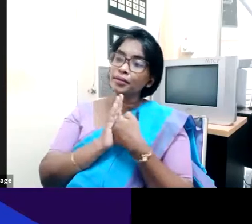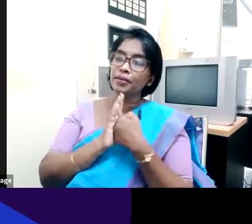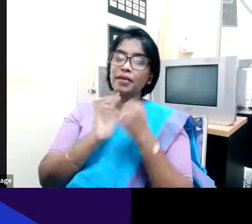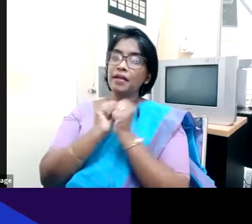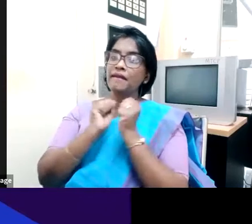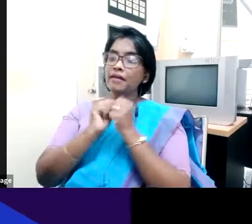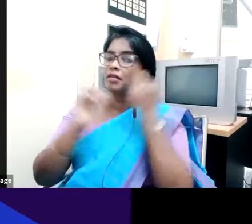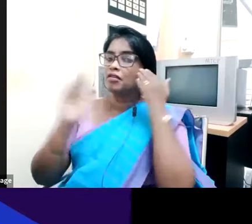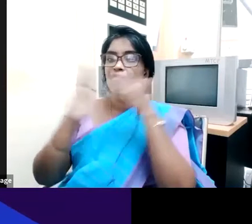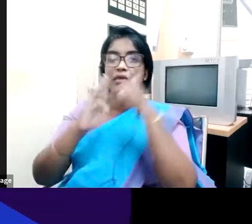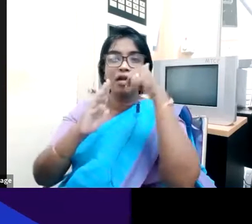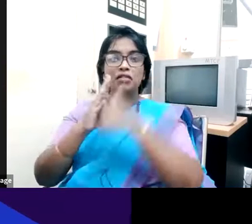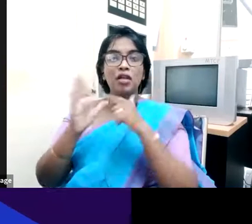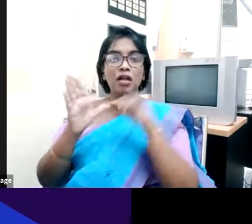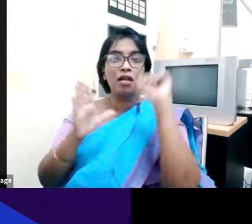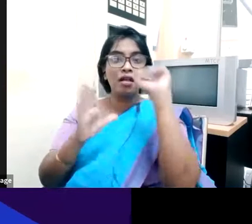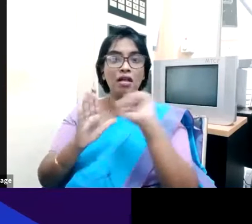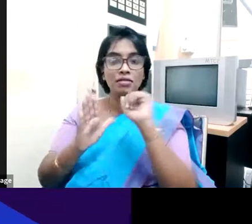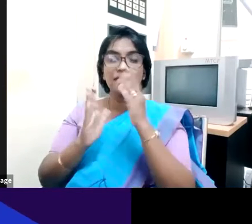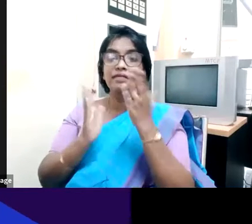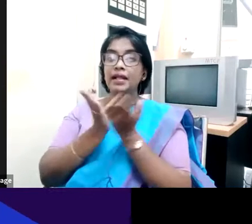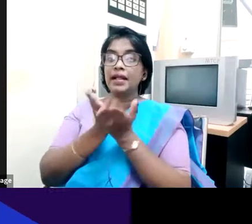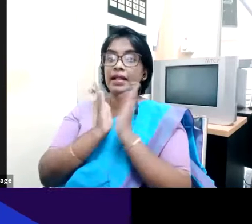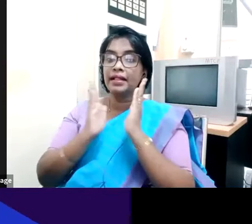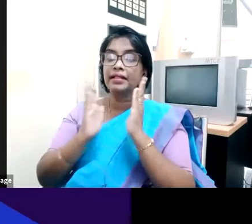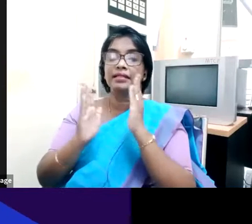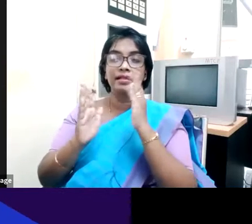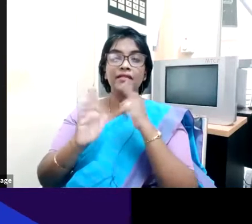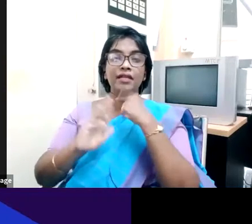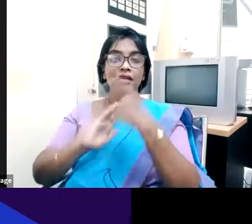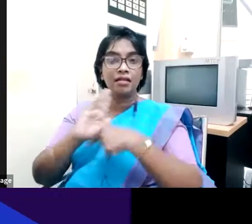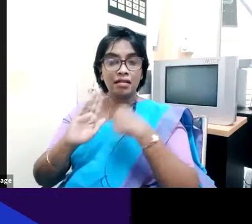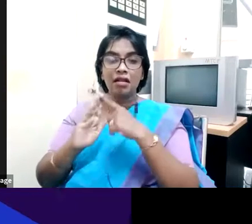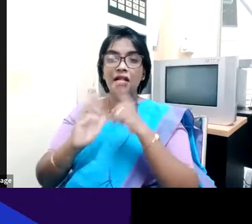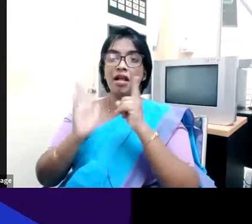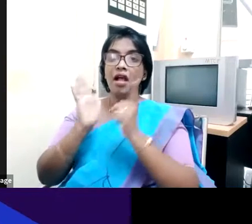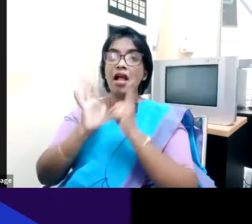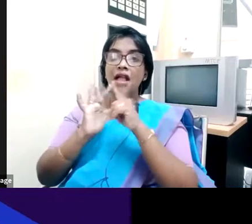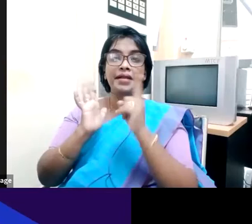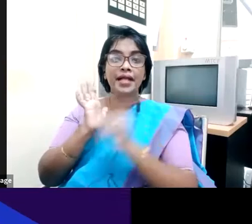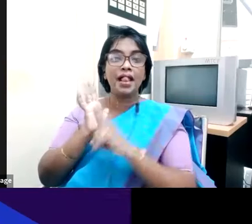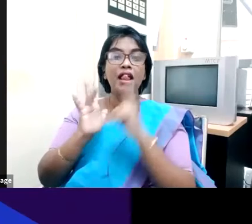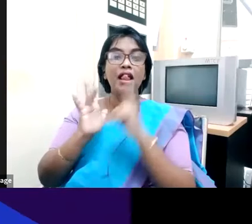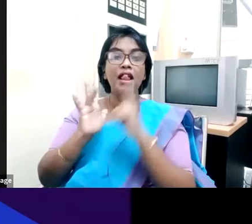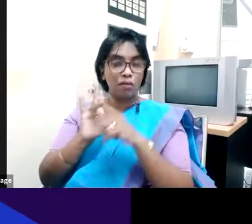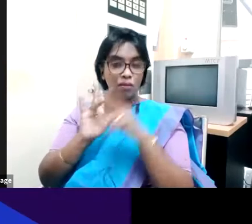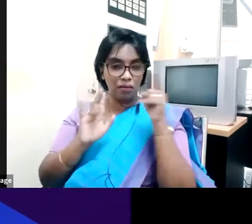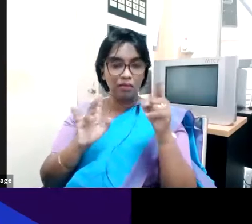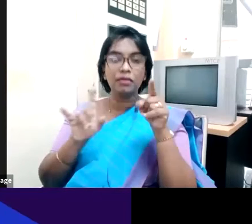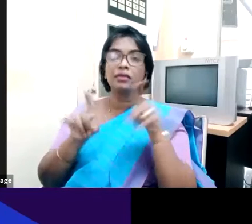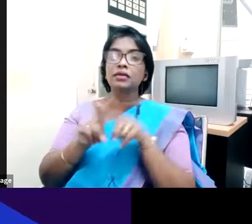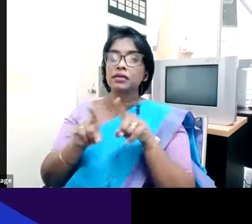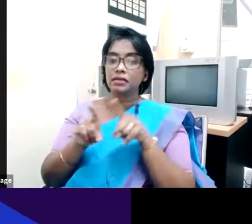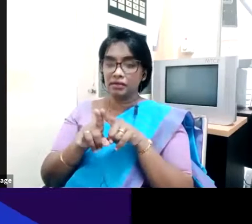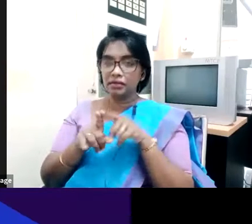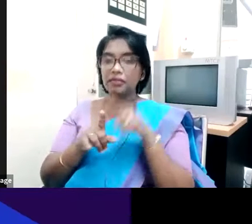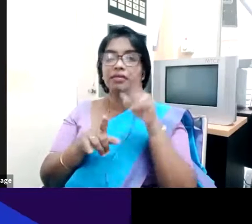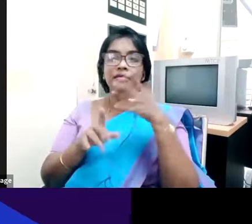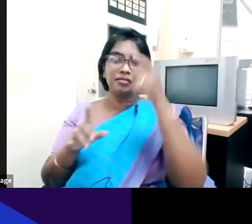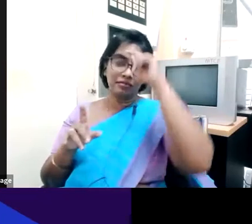ILO. And I think we are very fortunate to have Dagmar at this forum to share ILO's